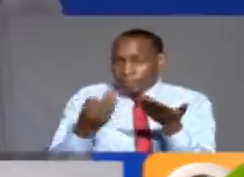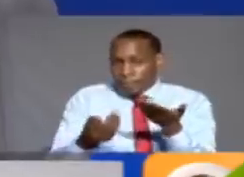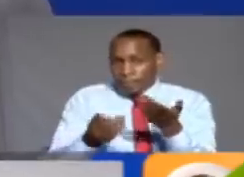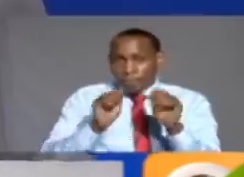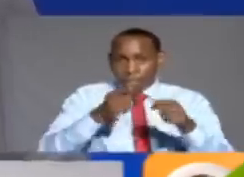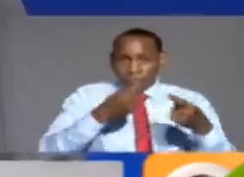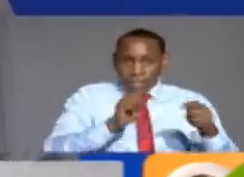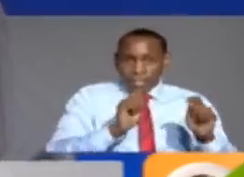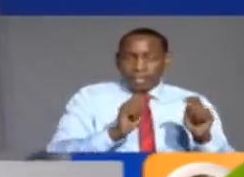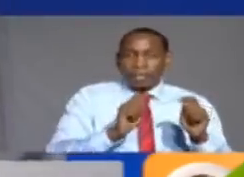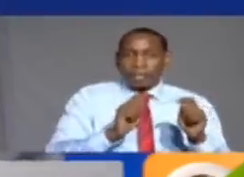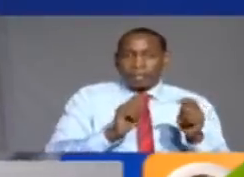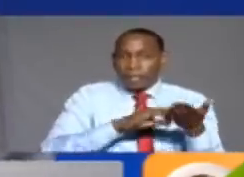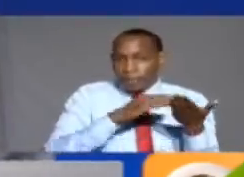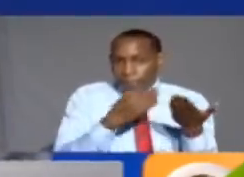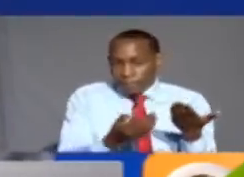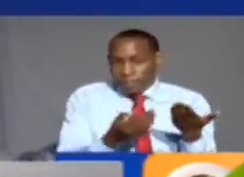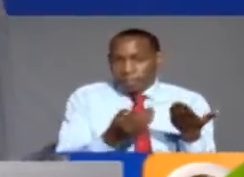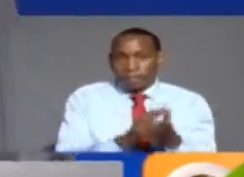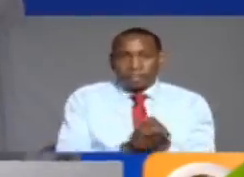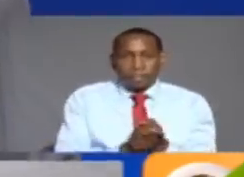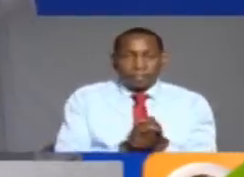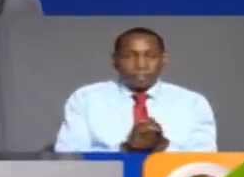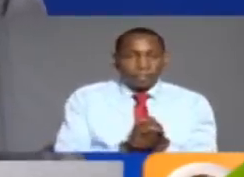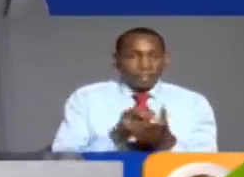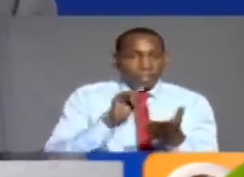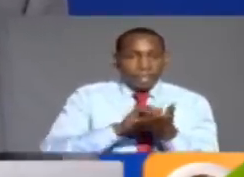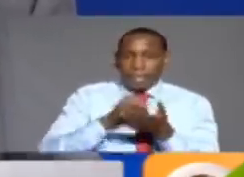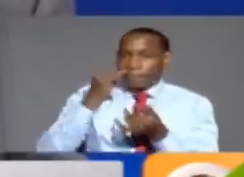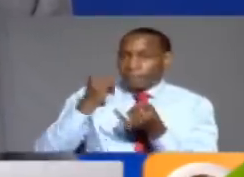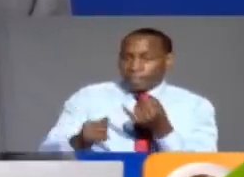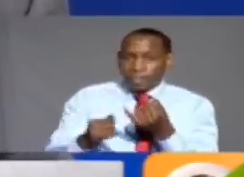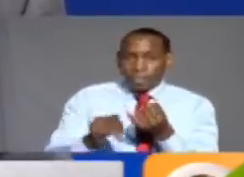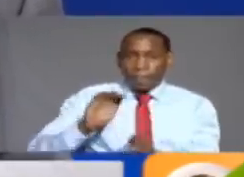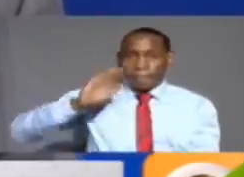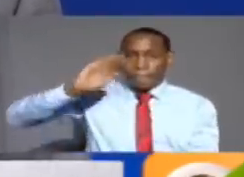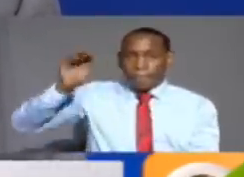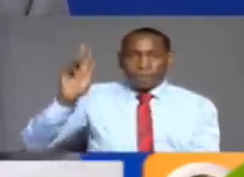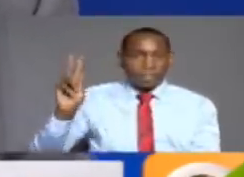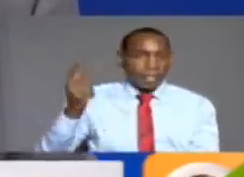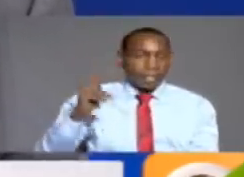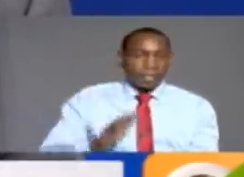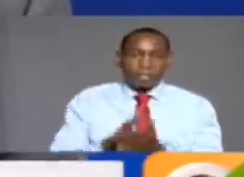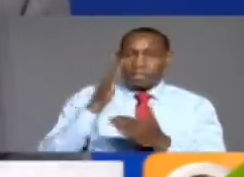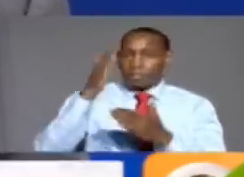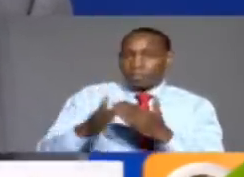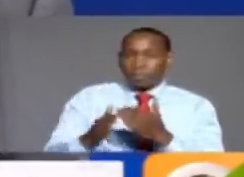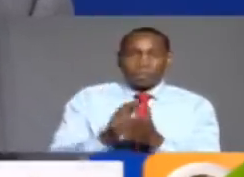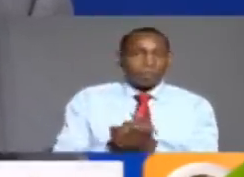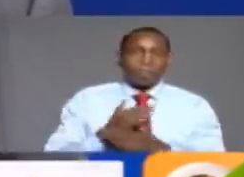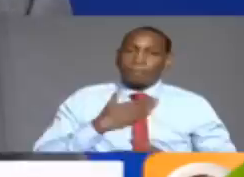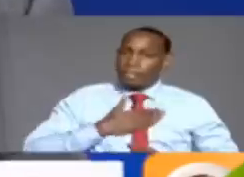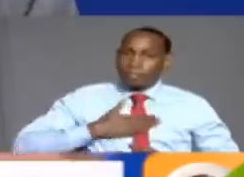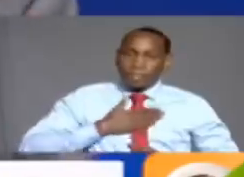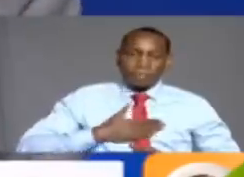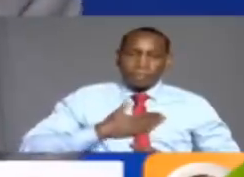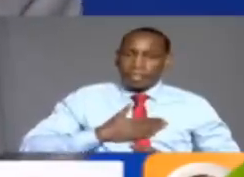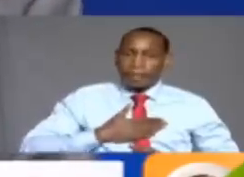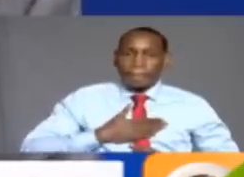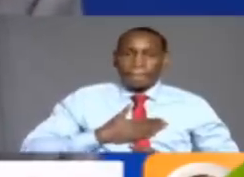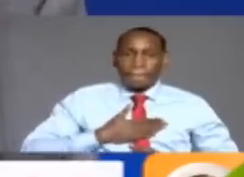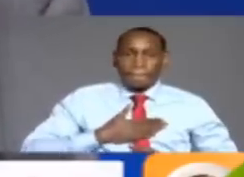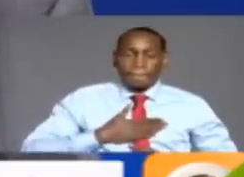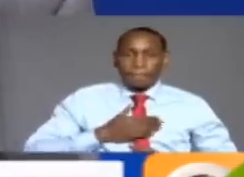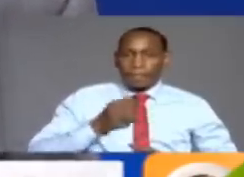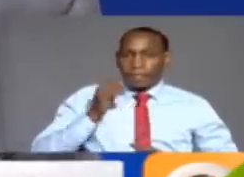try, you'll definitely fail. Okay. Definitely fail. So that's finally, it, yeah. Finally, Mount Kenya, let's stop all this. Jameni.